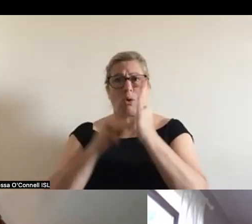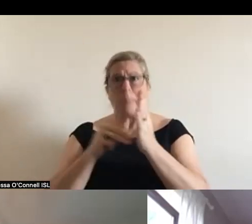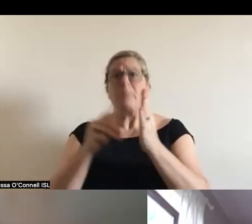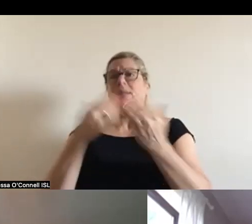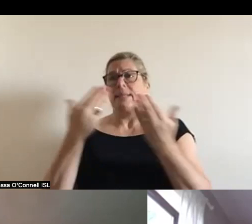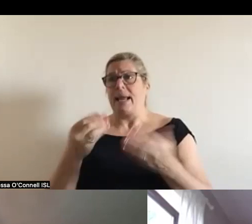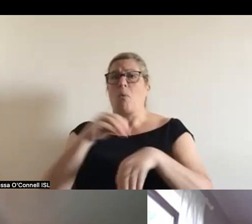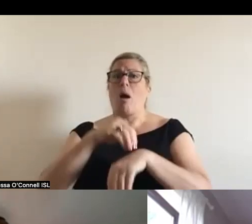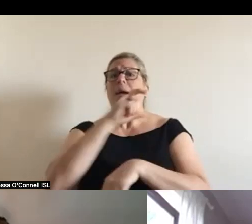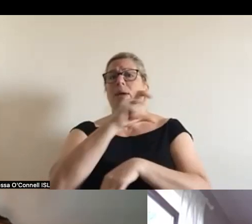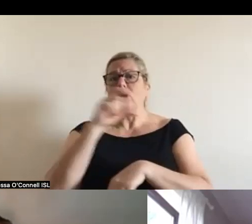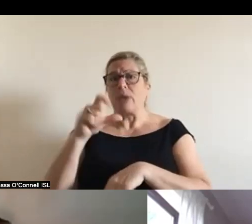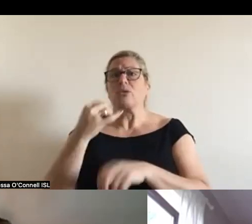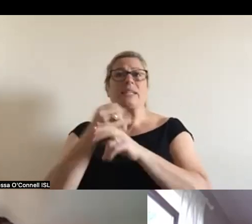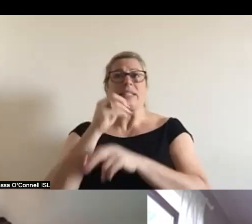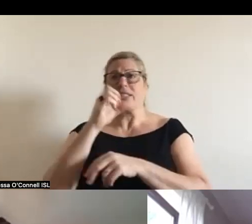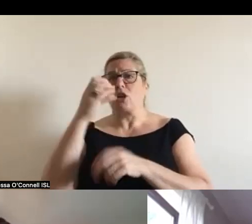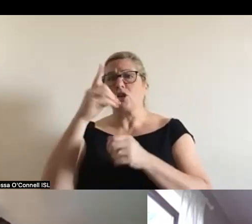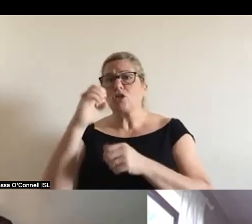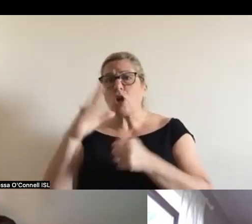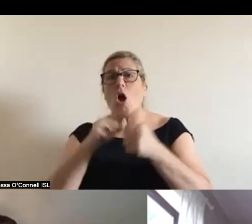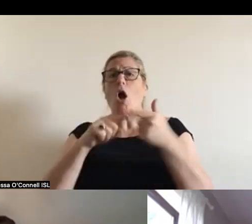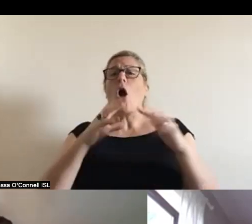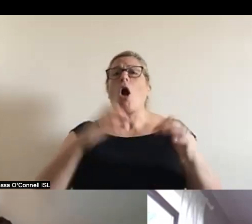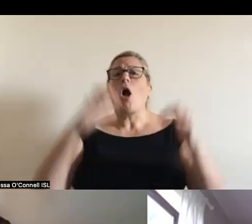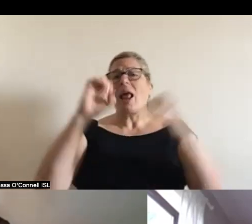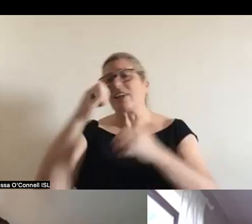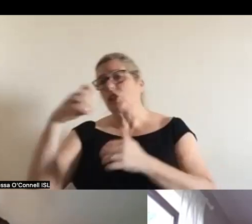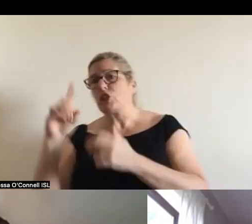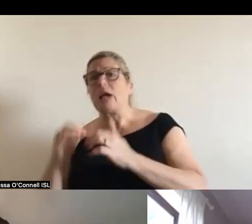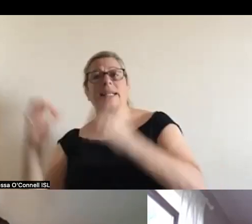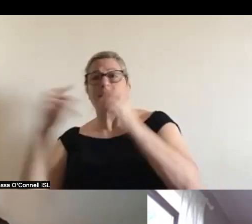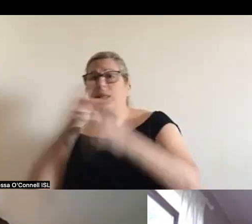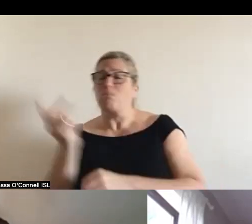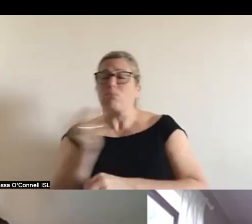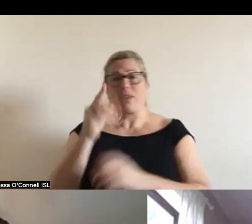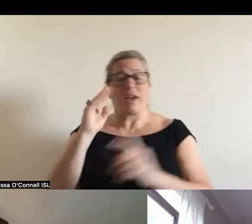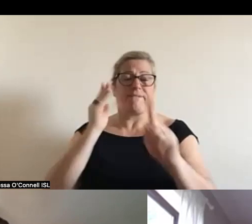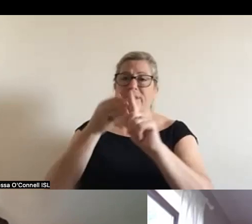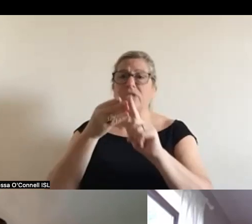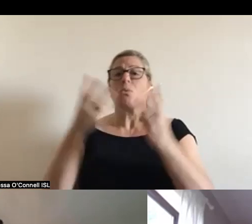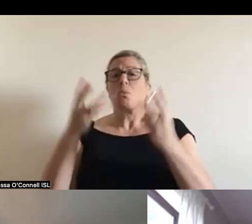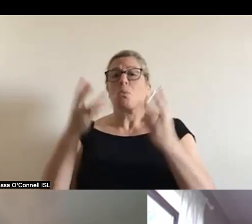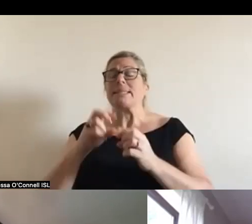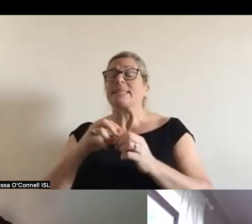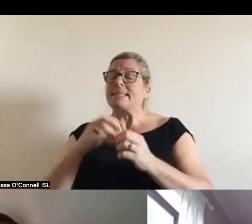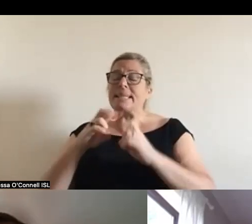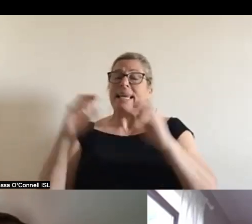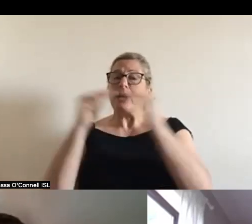the Dáil, in the Seanad, and even the European Parliament. Their vision is an Ireland with equal representation of women in Irish